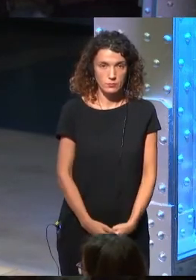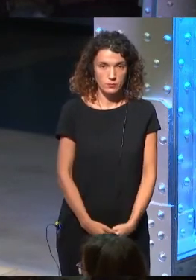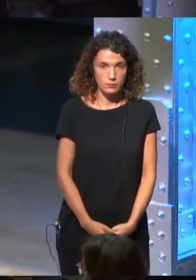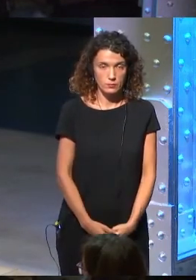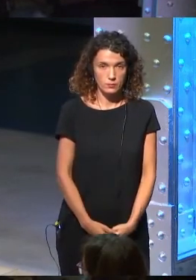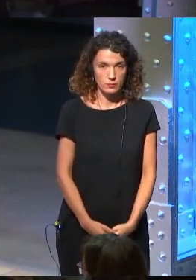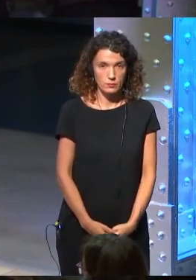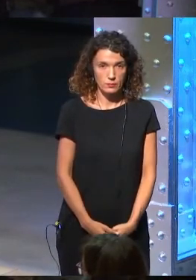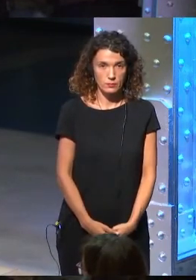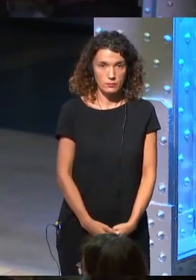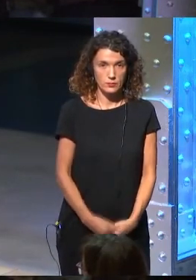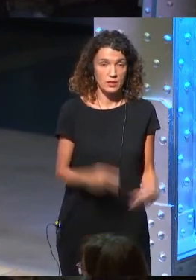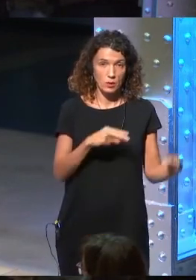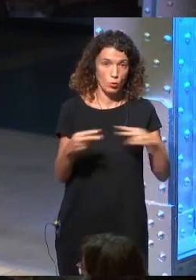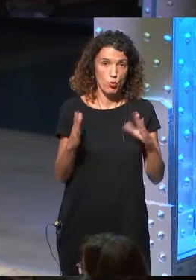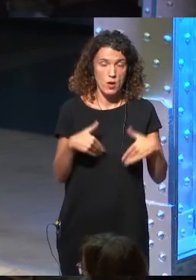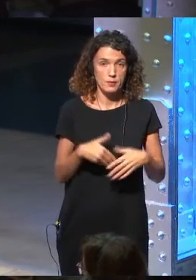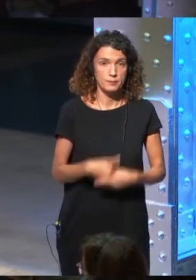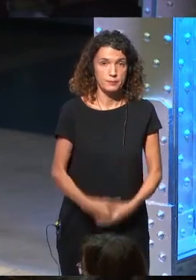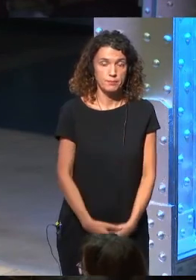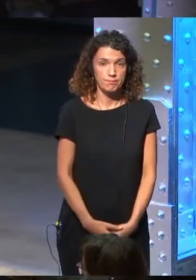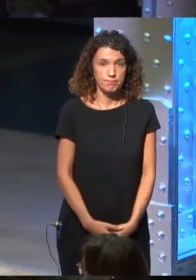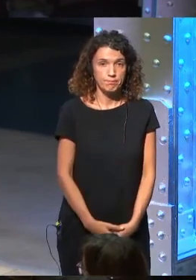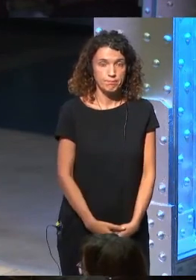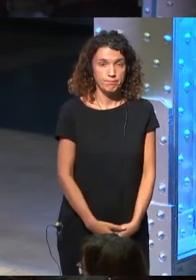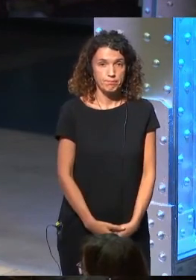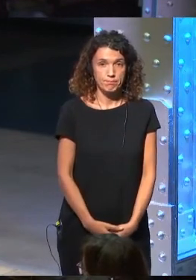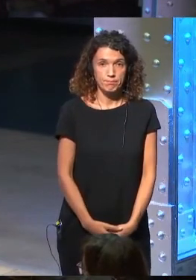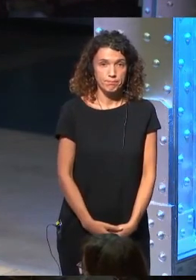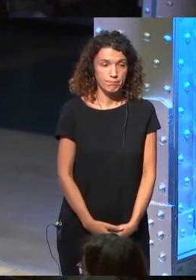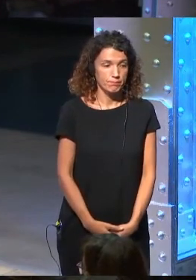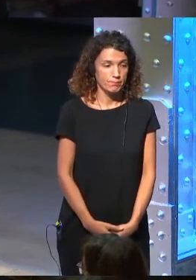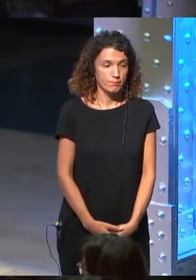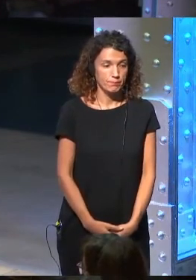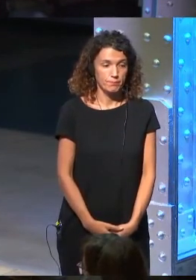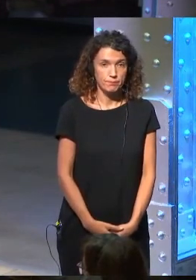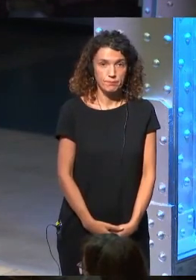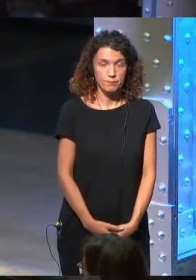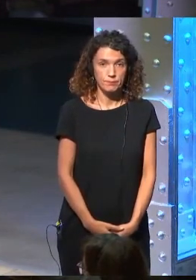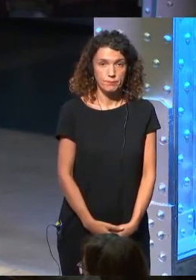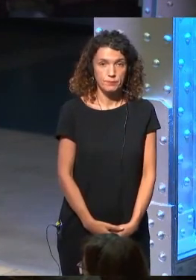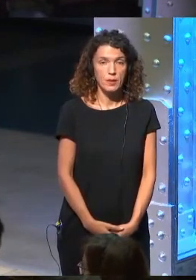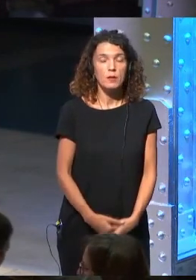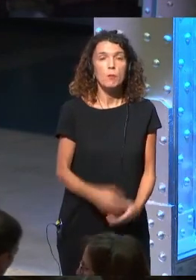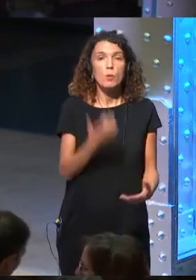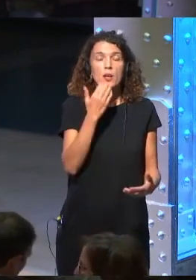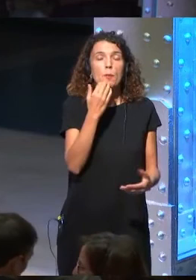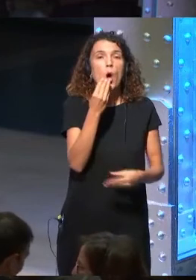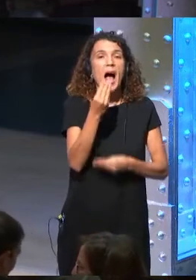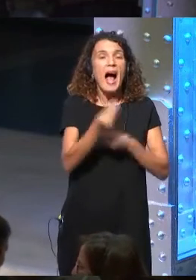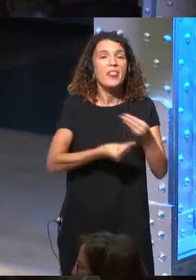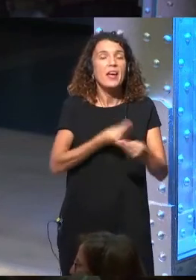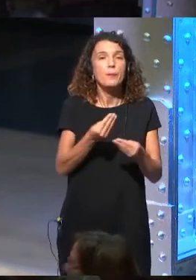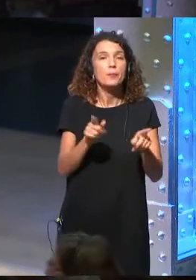you know, somehow male culture has told us that oil painting's better than quilting. I'm